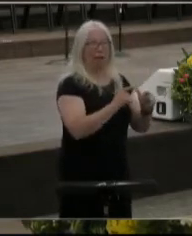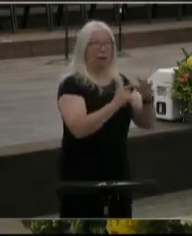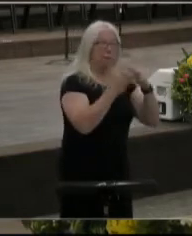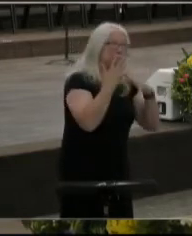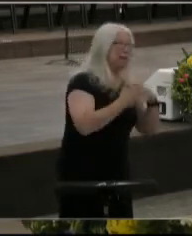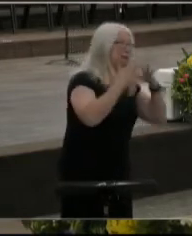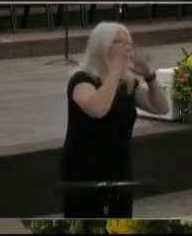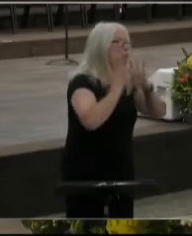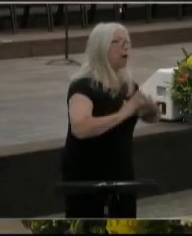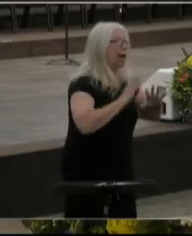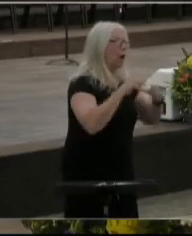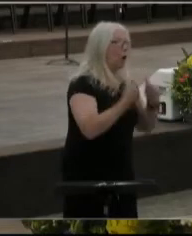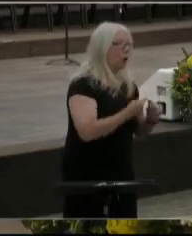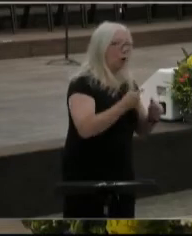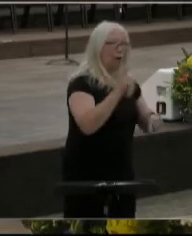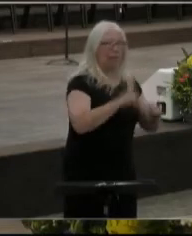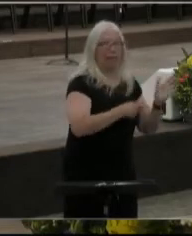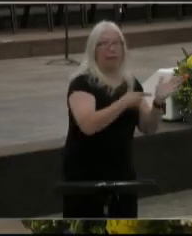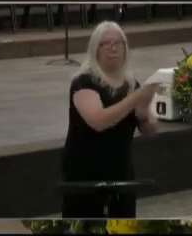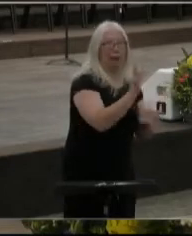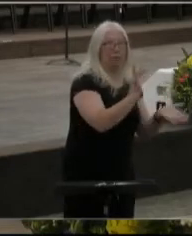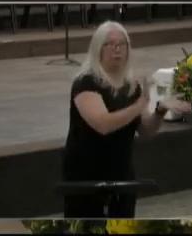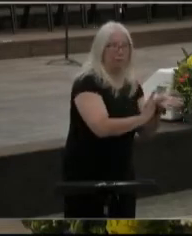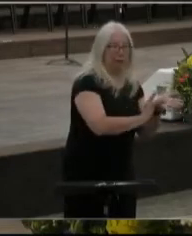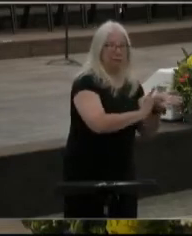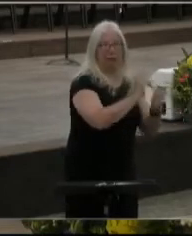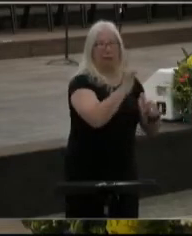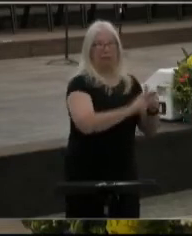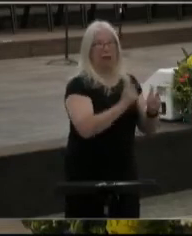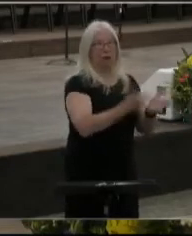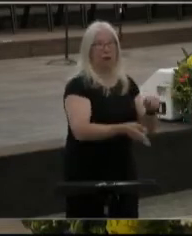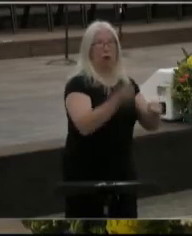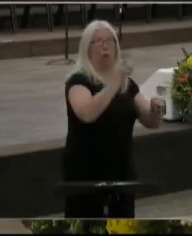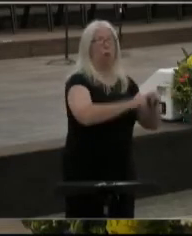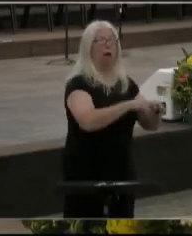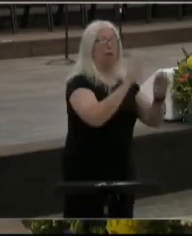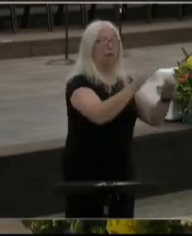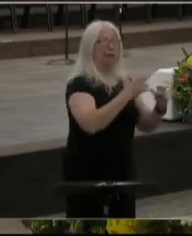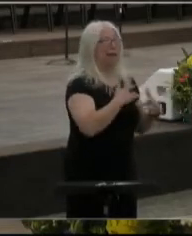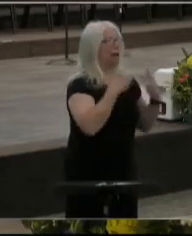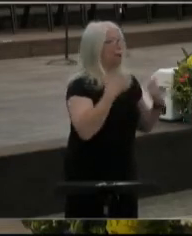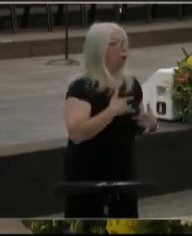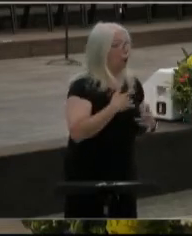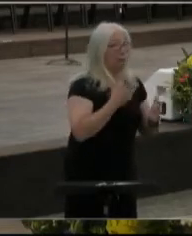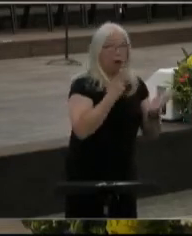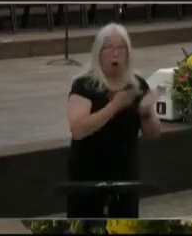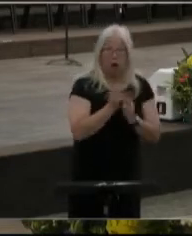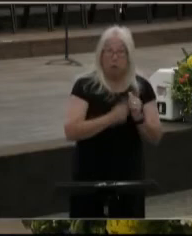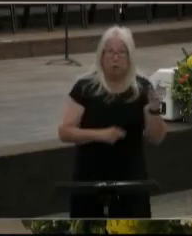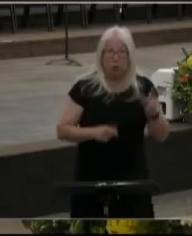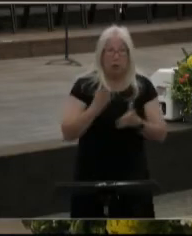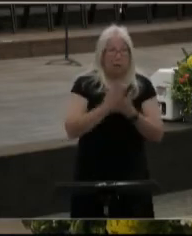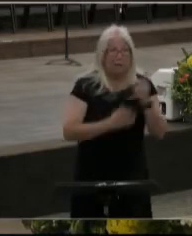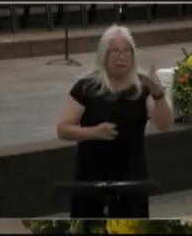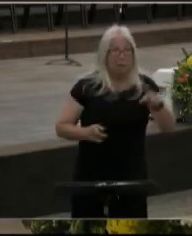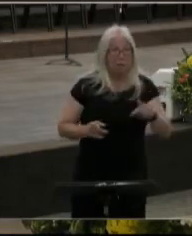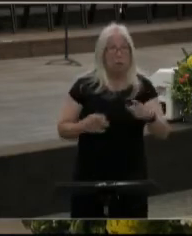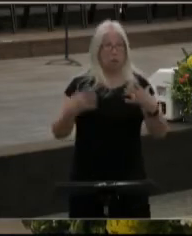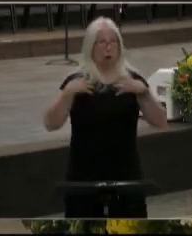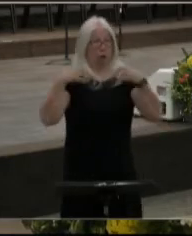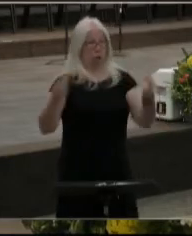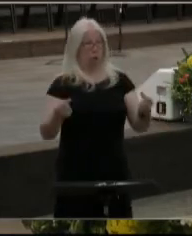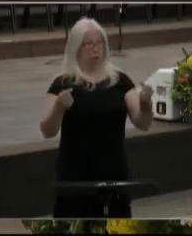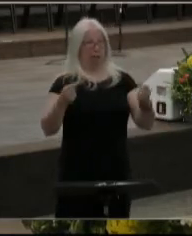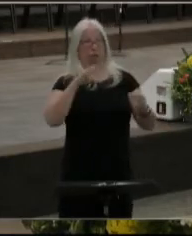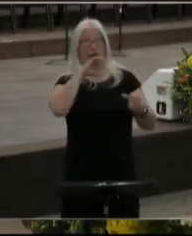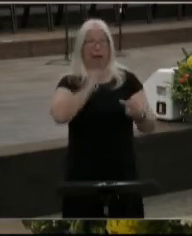and sweat and hurt. They can't pay for their medicine. They don't get a raise. They've got my heart. But I'm going to be honest with you. Some of y'all got strength and you've